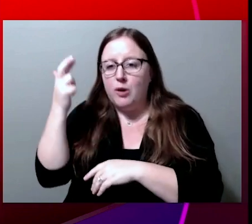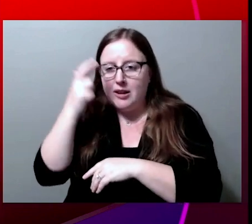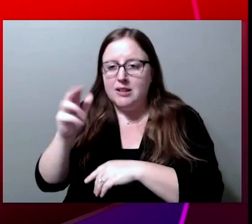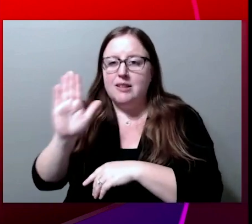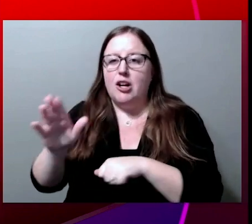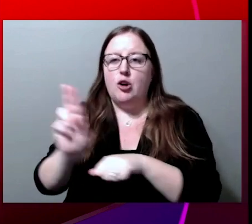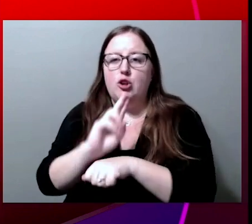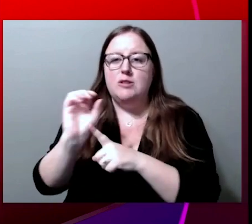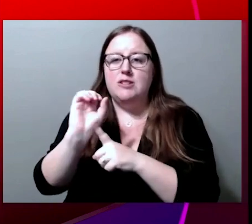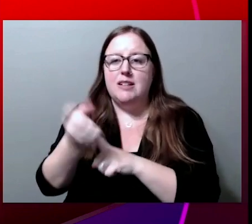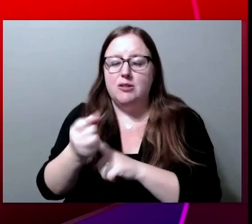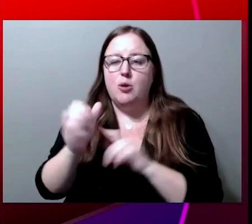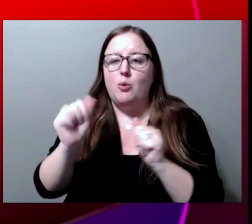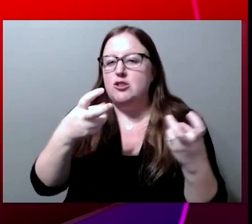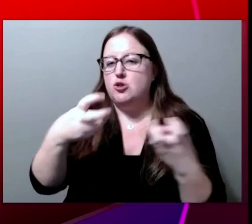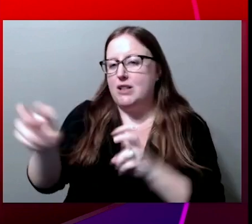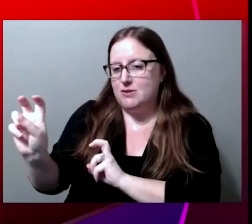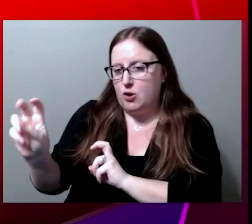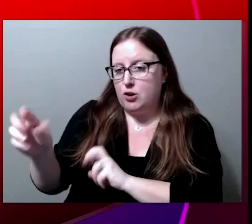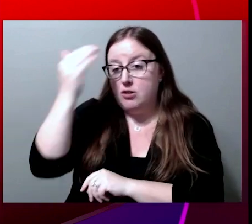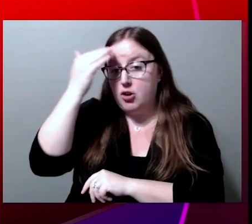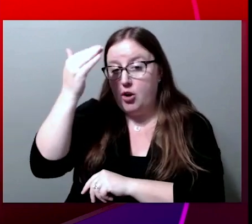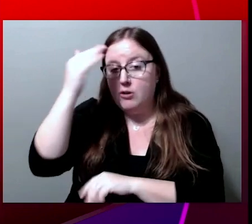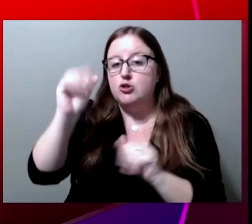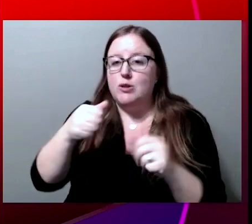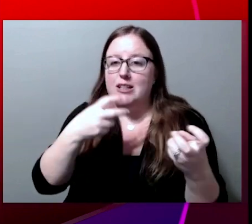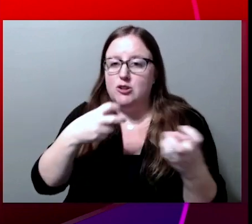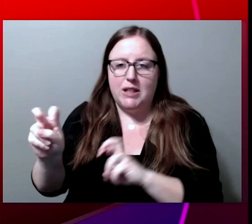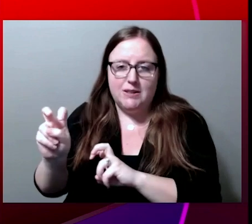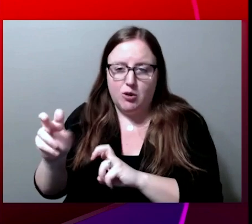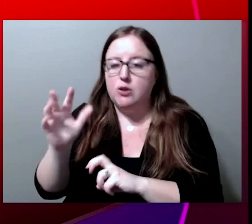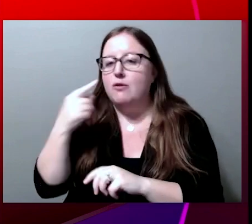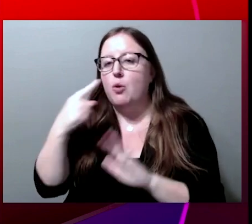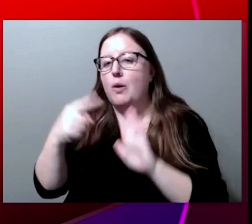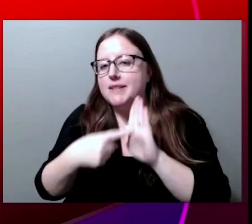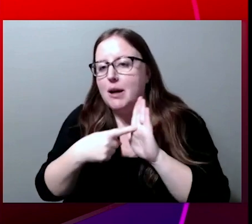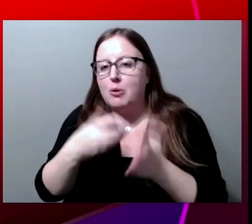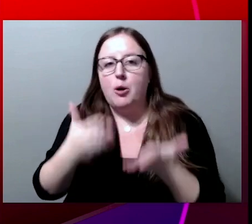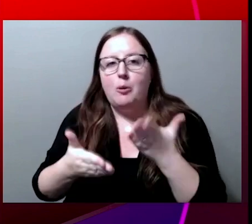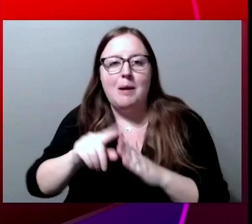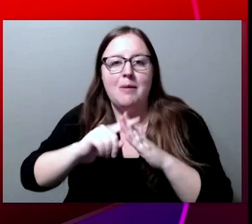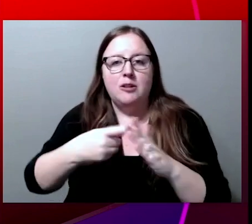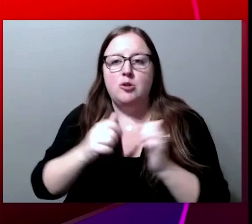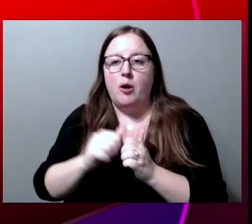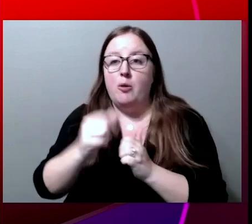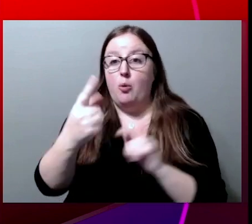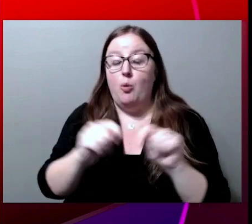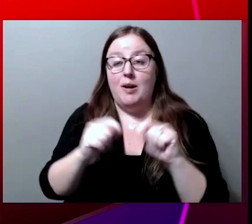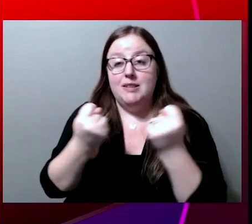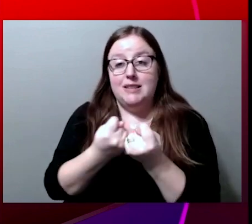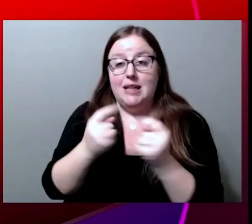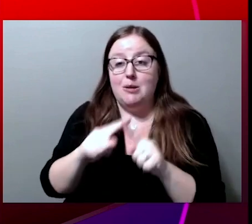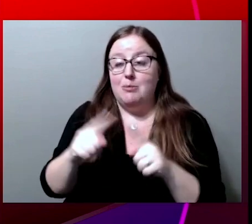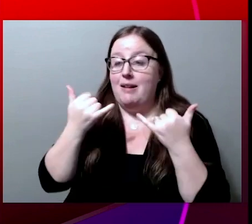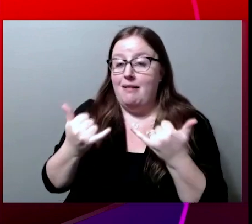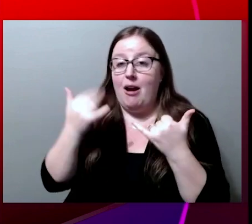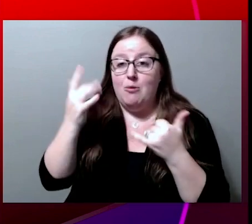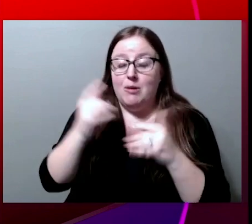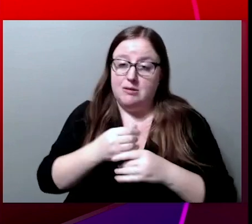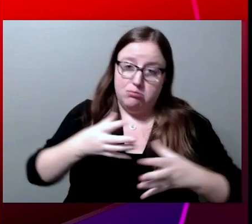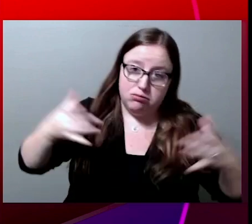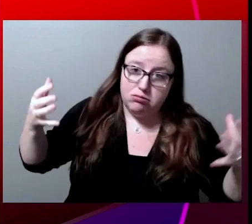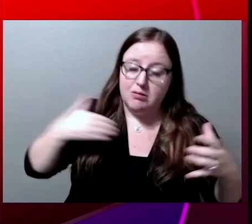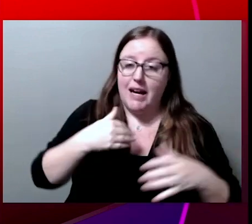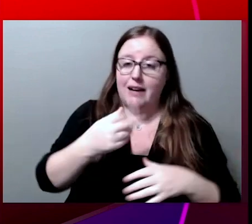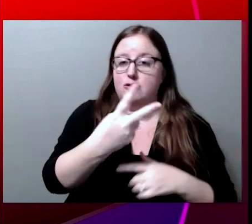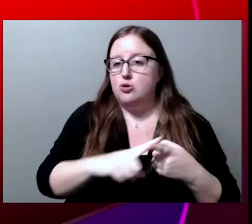are transferable, and knowledges are transferable among them. So for example, maybe they started with one team, but now because they are so large, they have 2 to 3